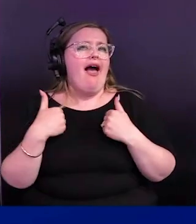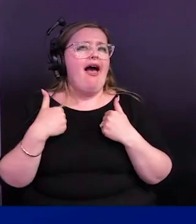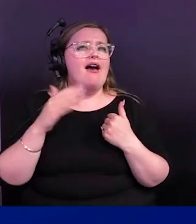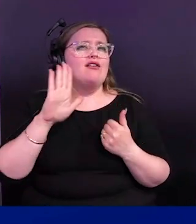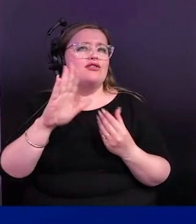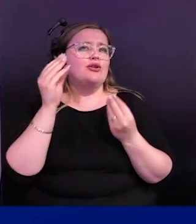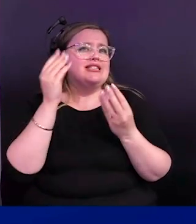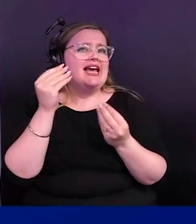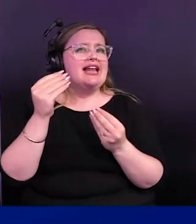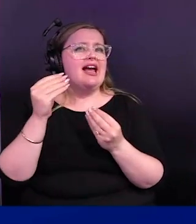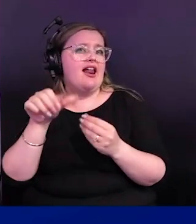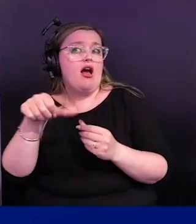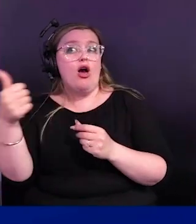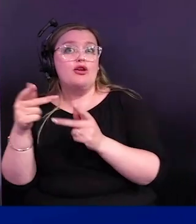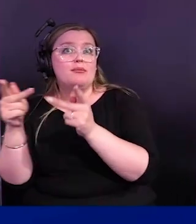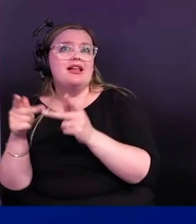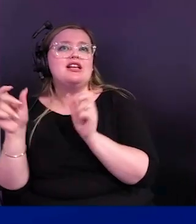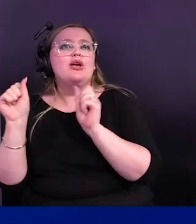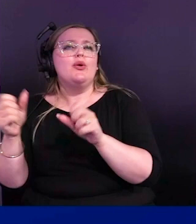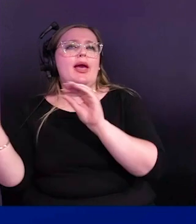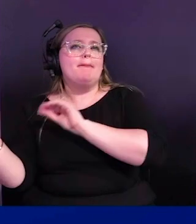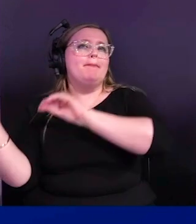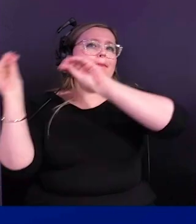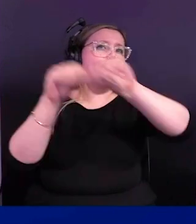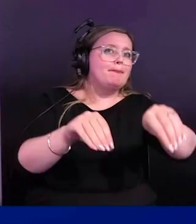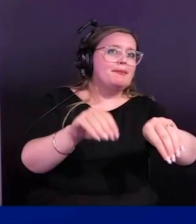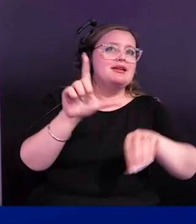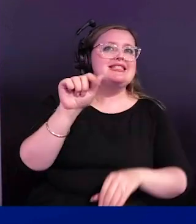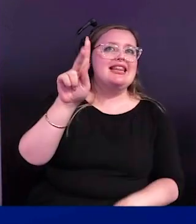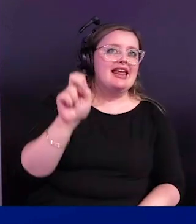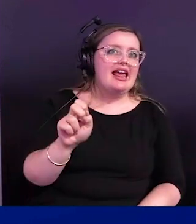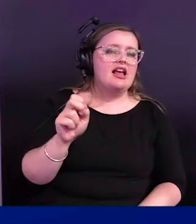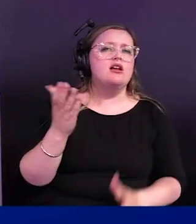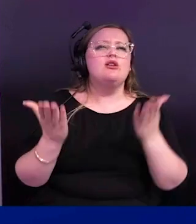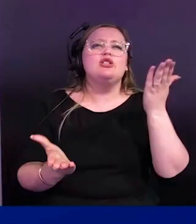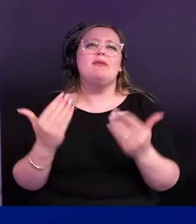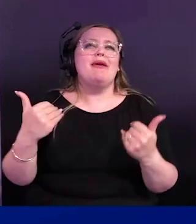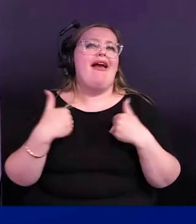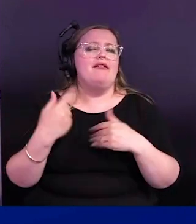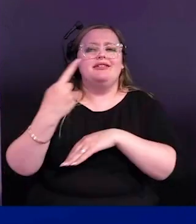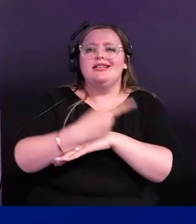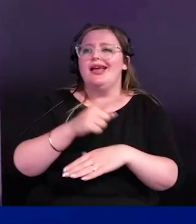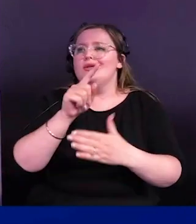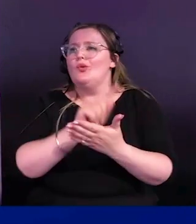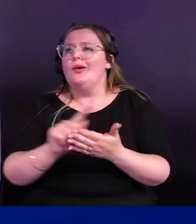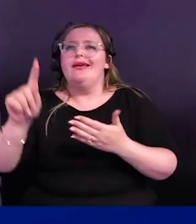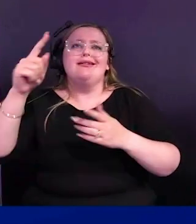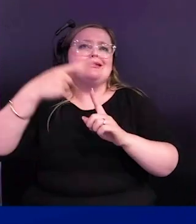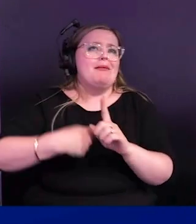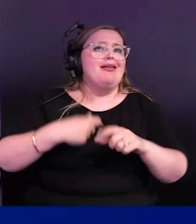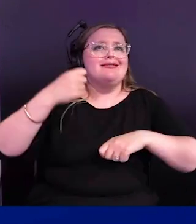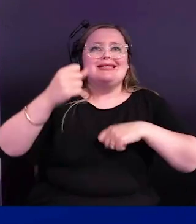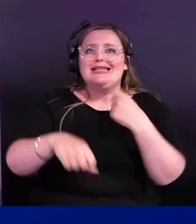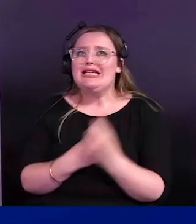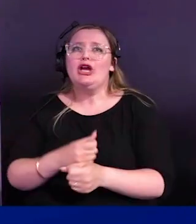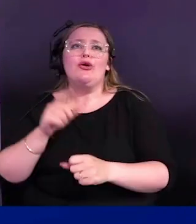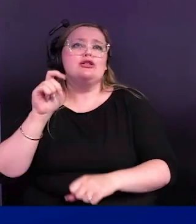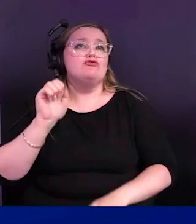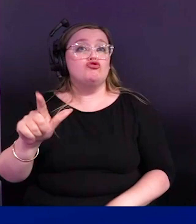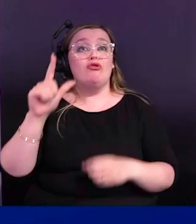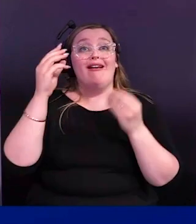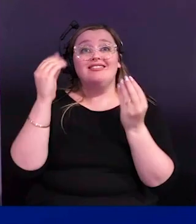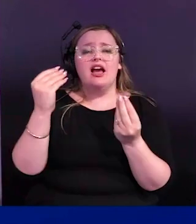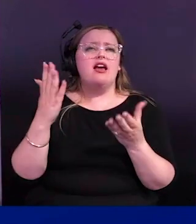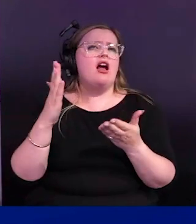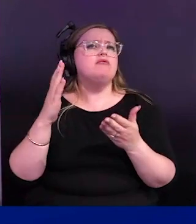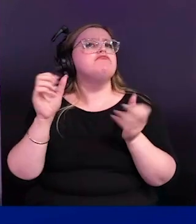and visualize, they can always import that into Lake. So you might have days, weeks, months, years of trail data. All of that can